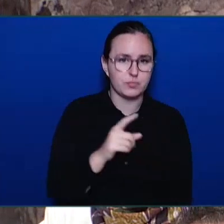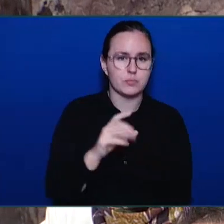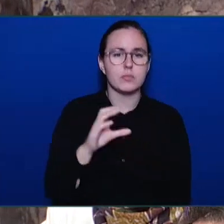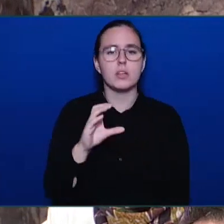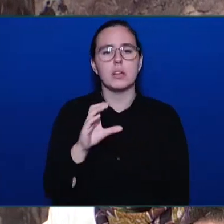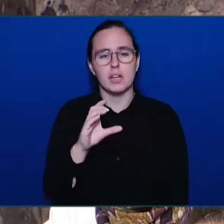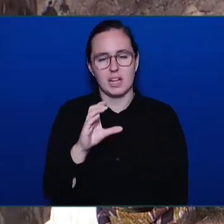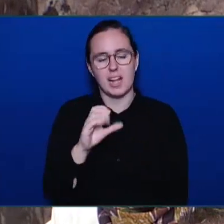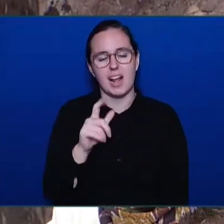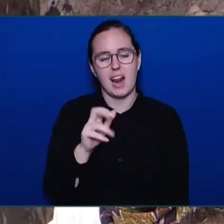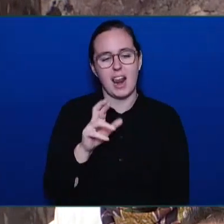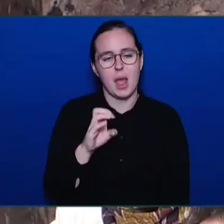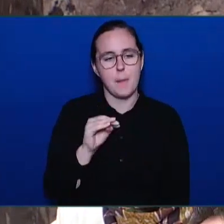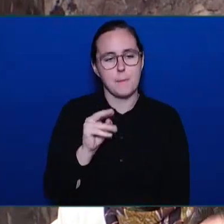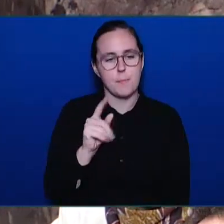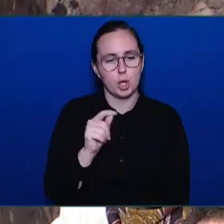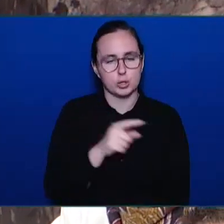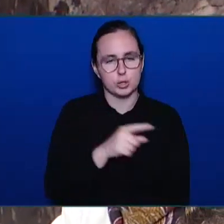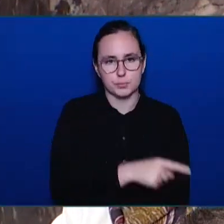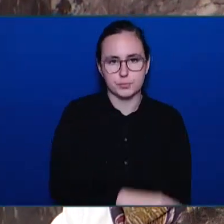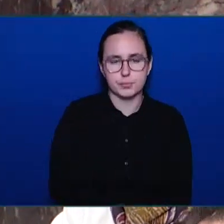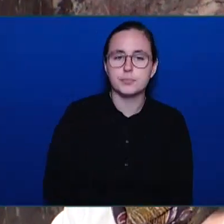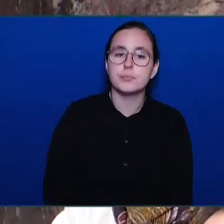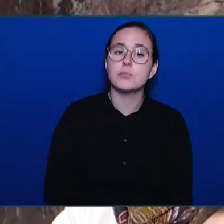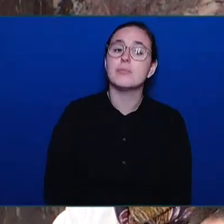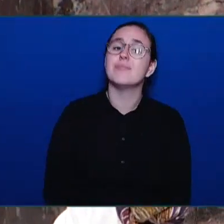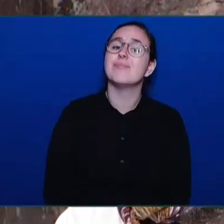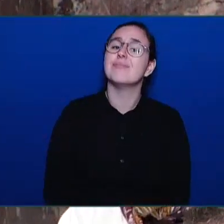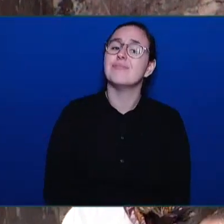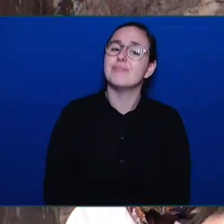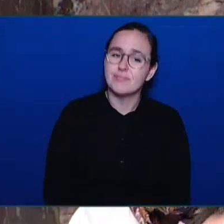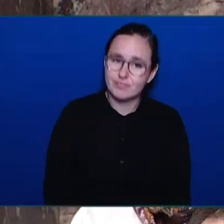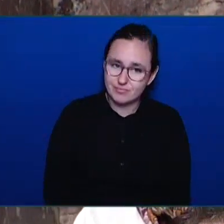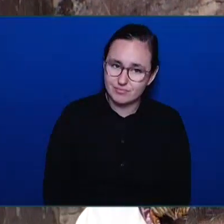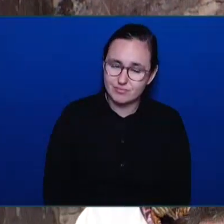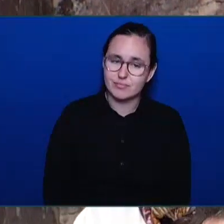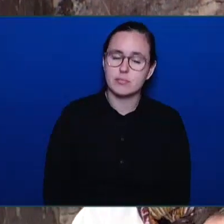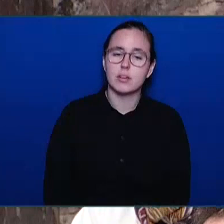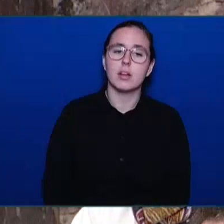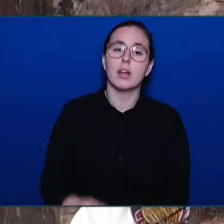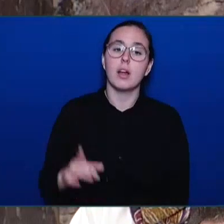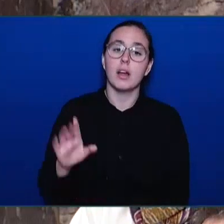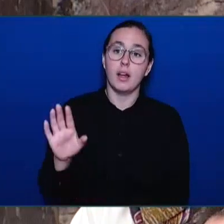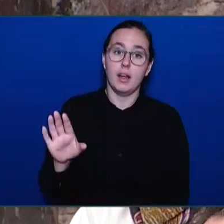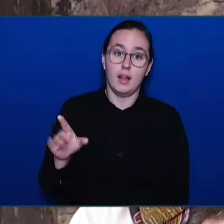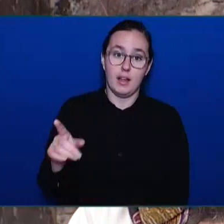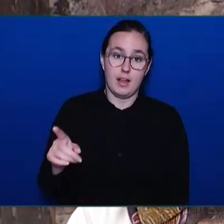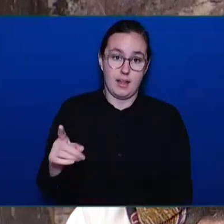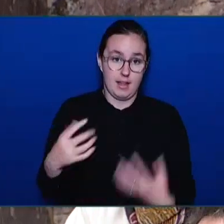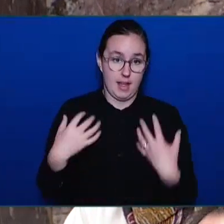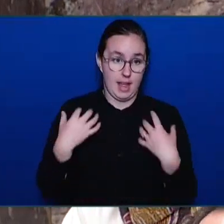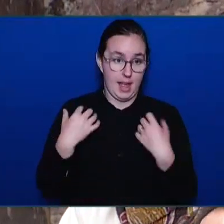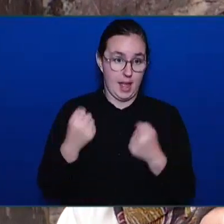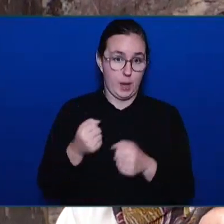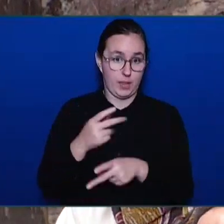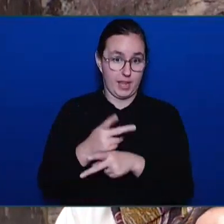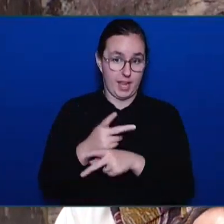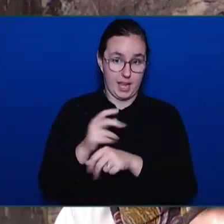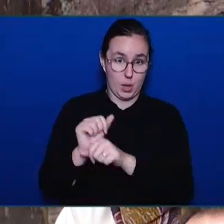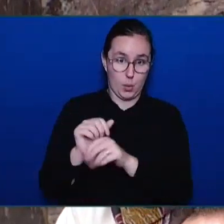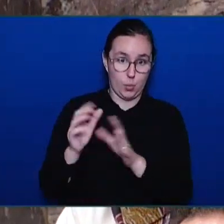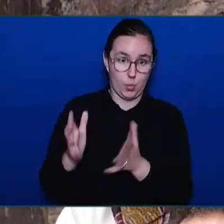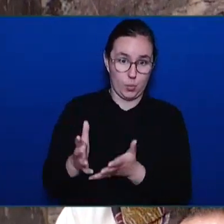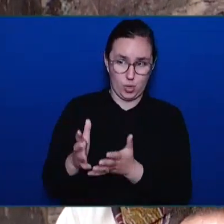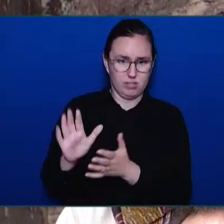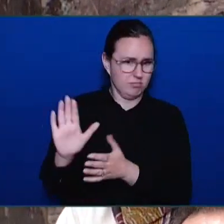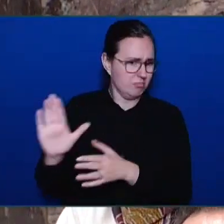the incredible work that is done by healthcare professionals. What they want this minister to understand is they are burnt